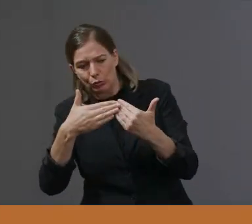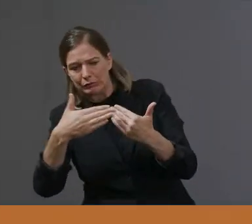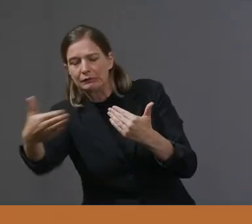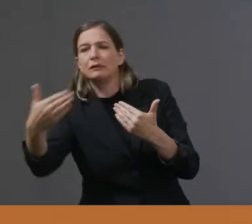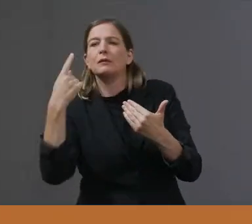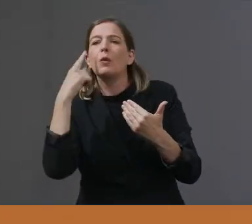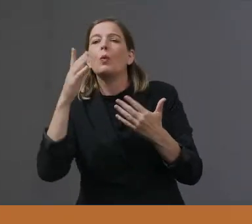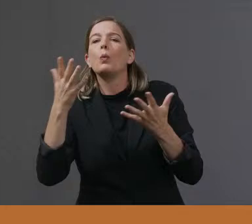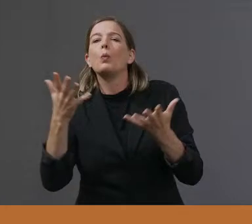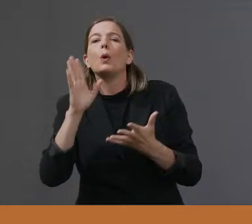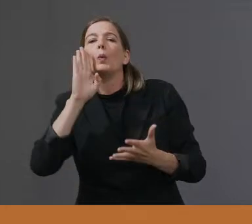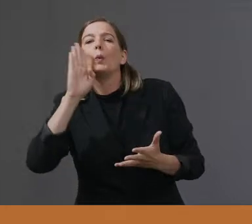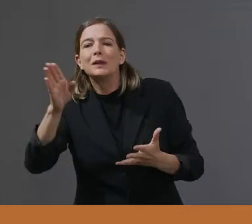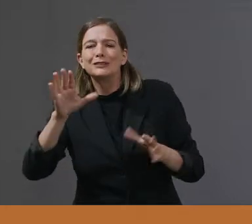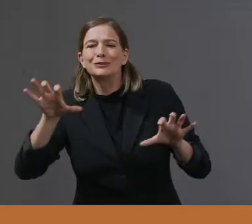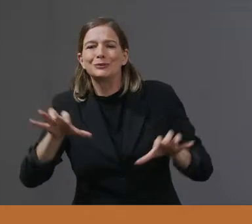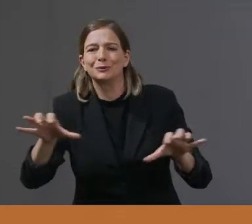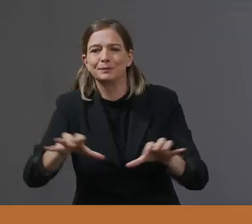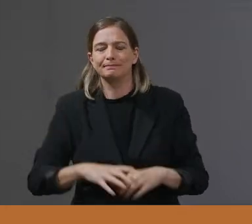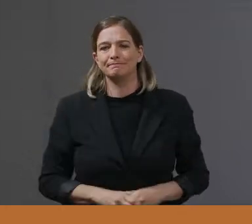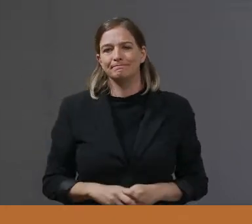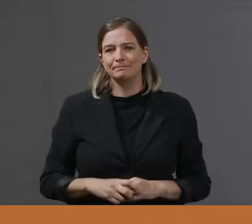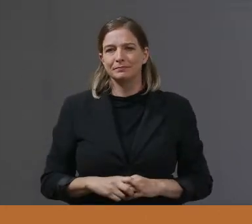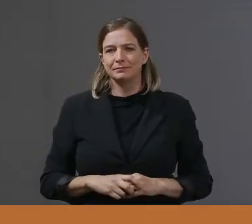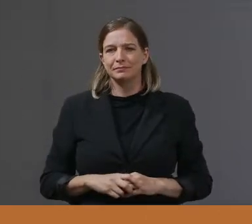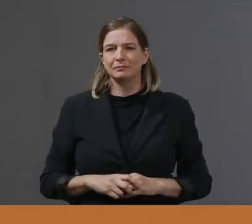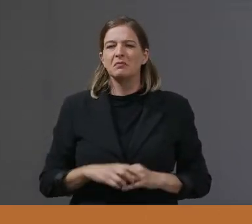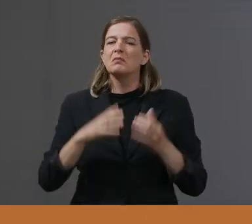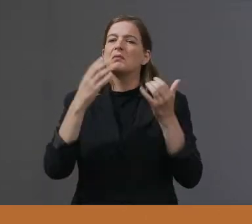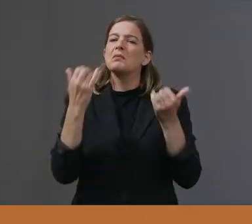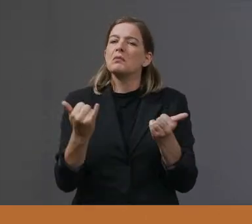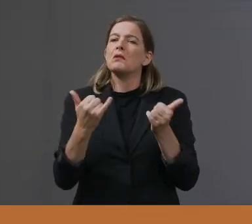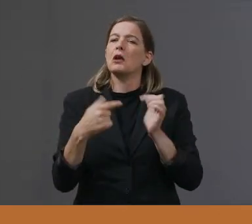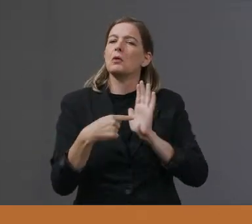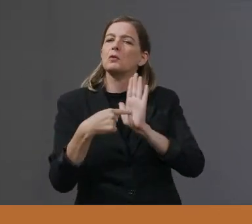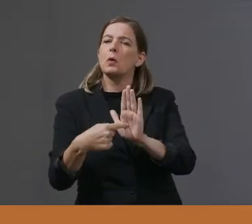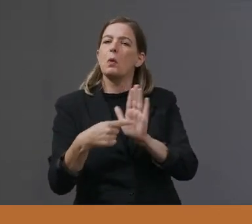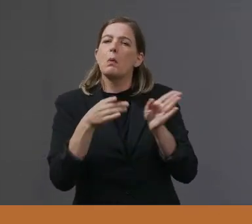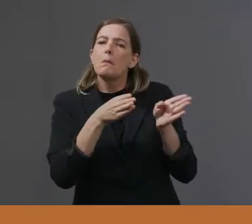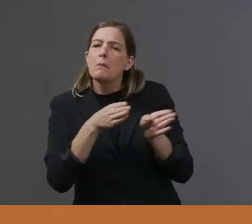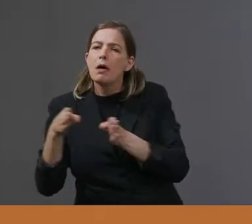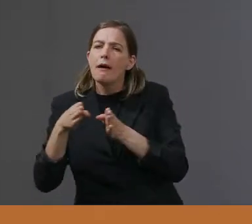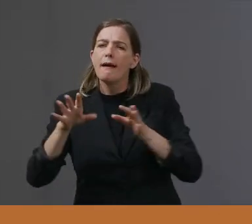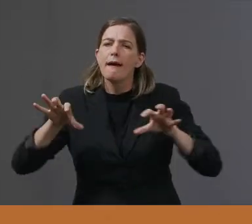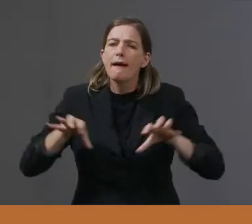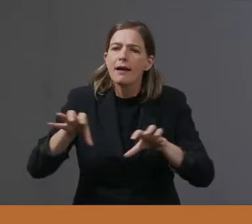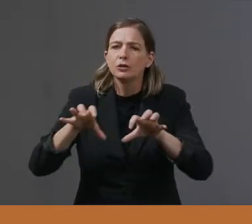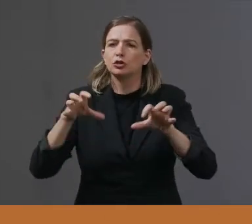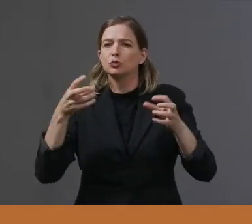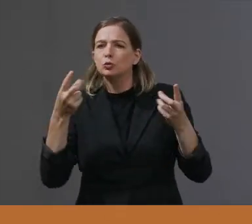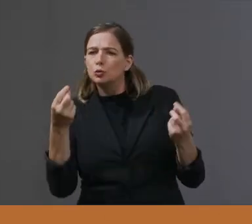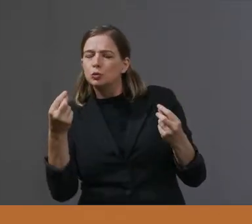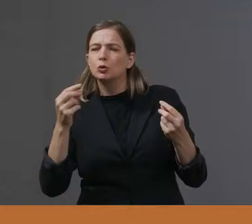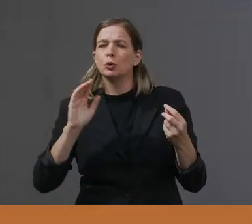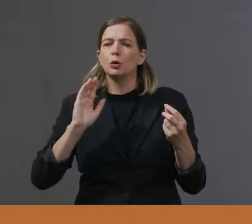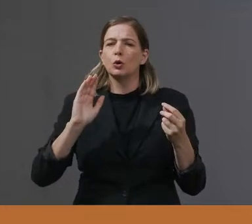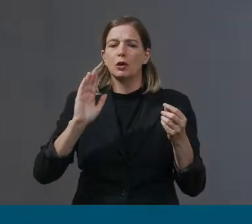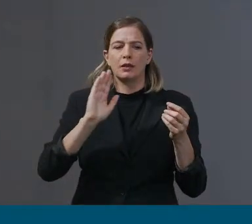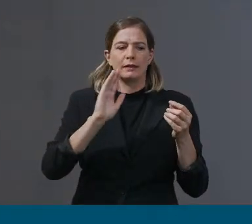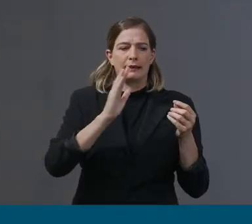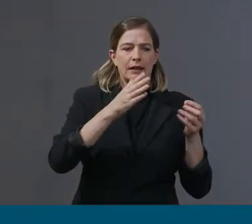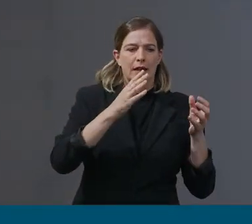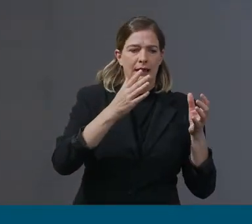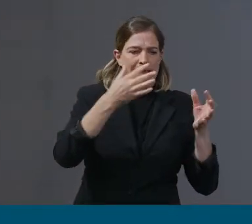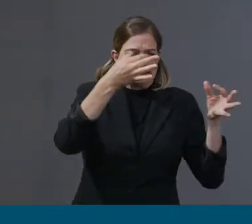Today I want to take you through our plan of action and show you what's guiding us and what's guiding our